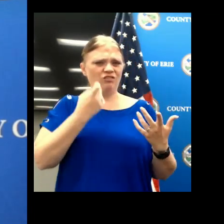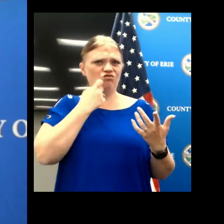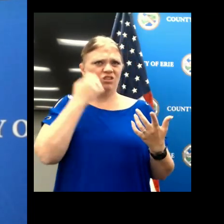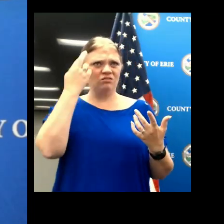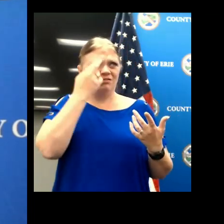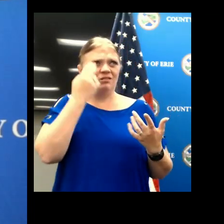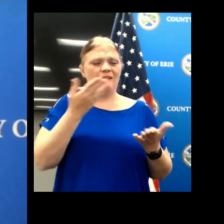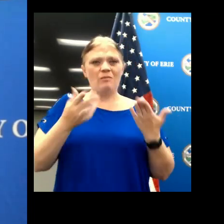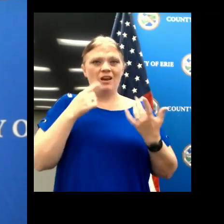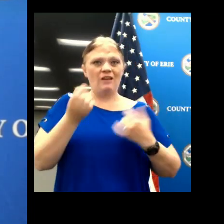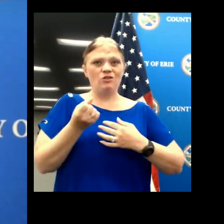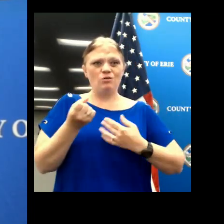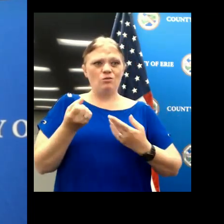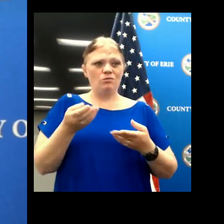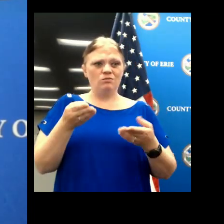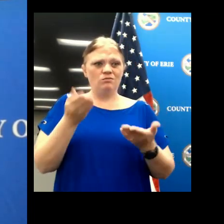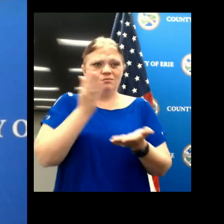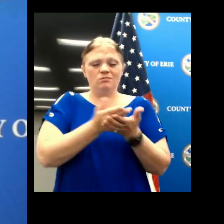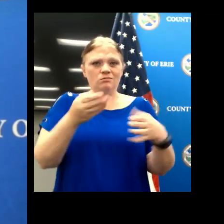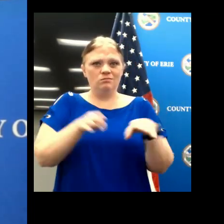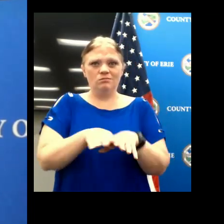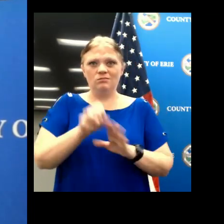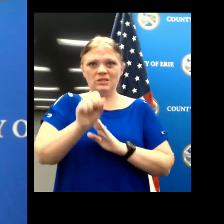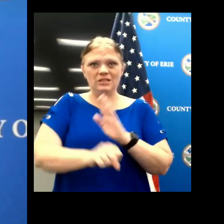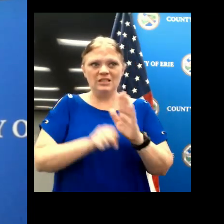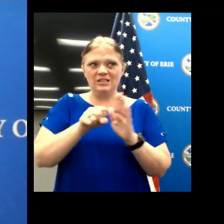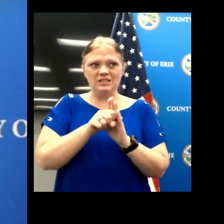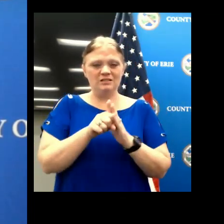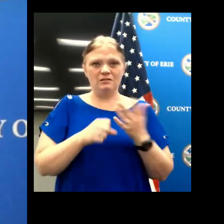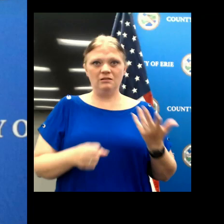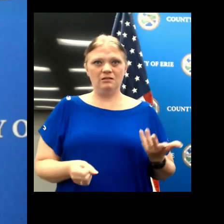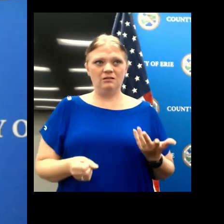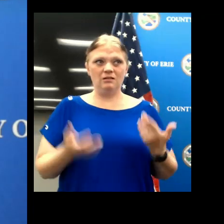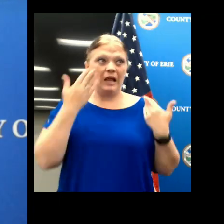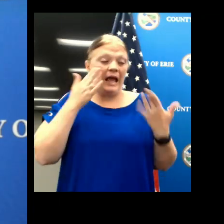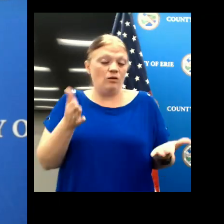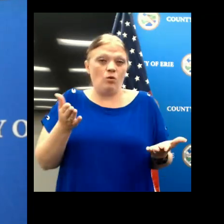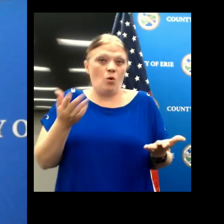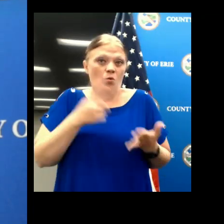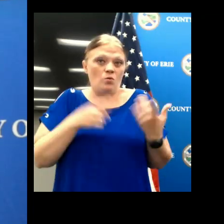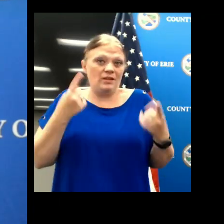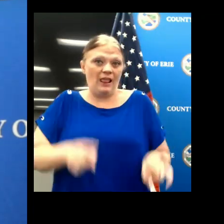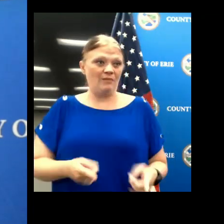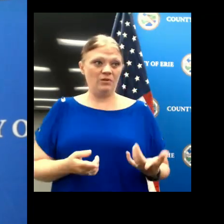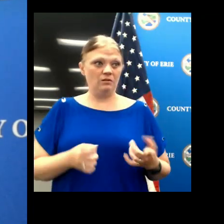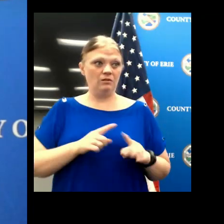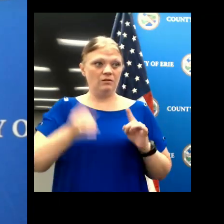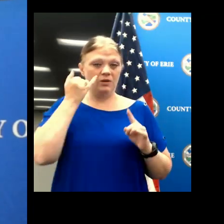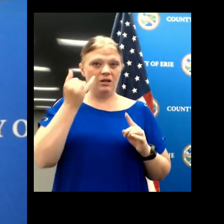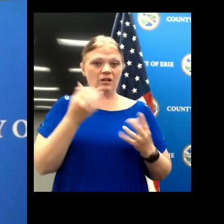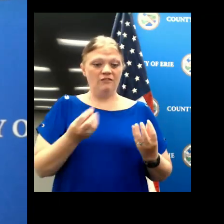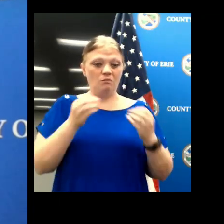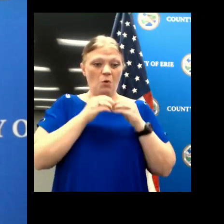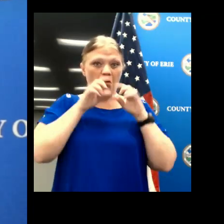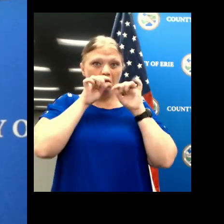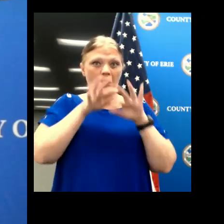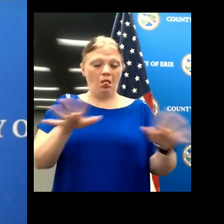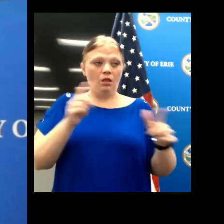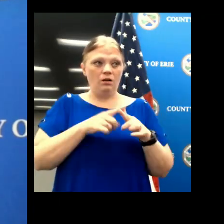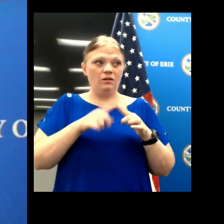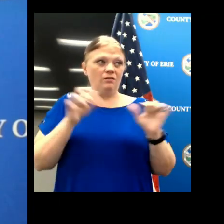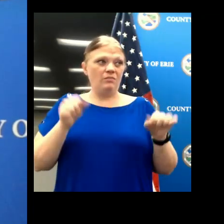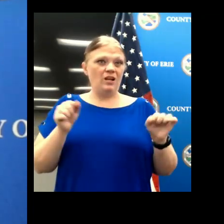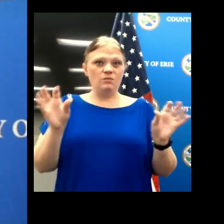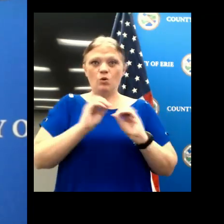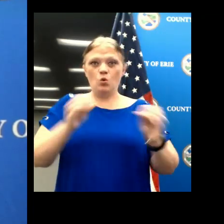shut down the season. I don't know what's going to happen, but if they get more outbreaks, it's possible there's never a